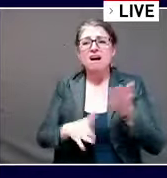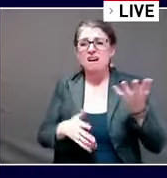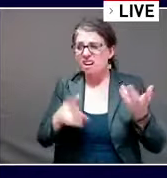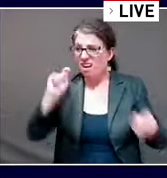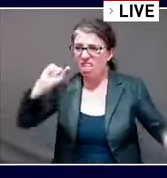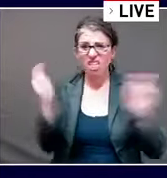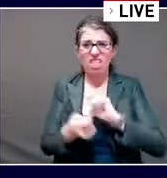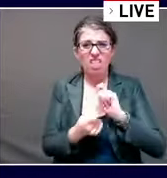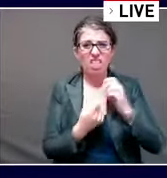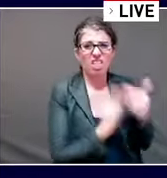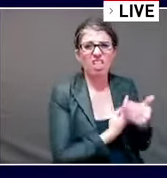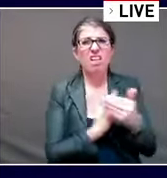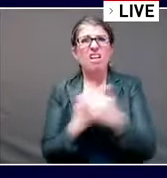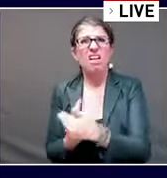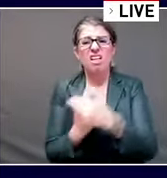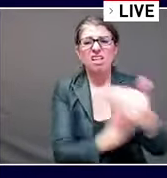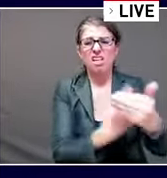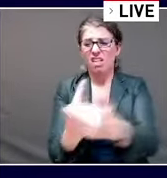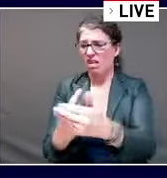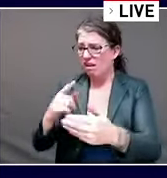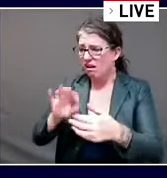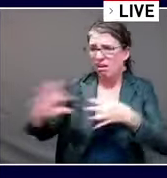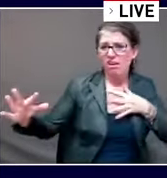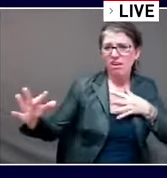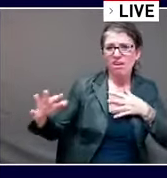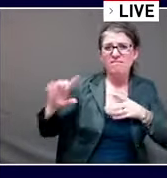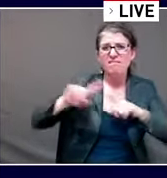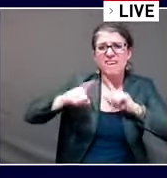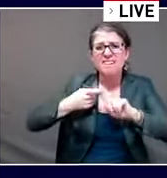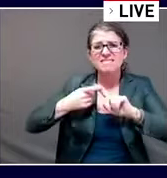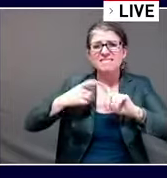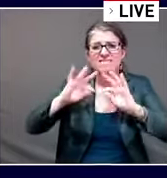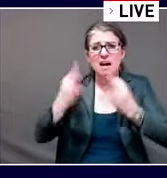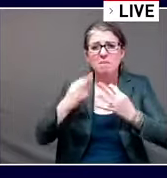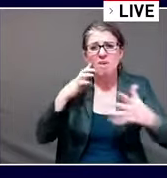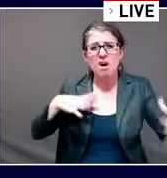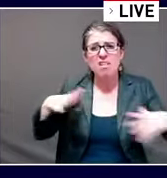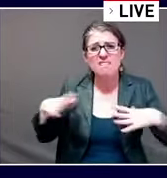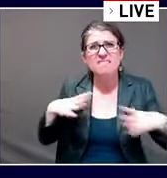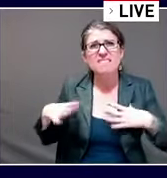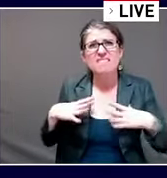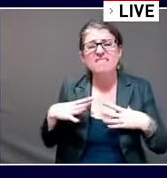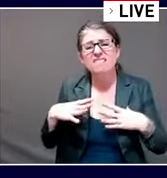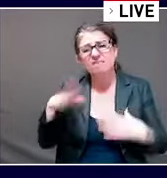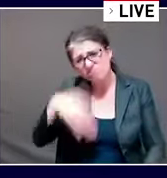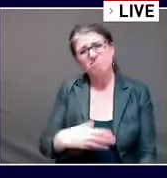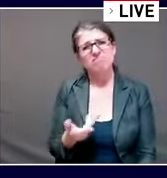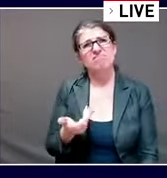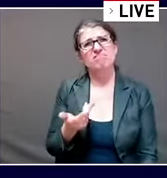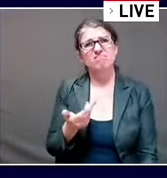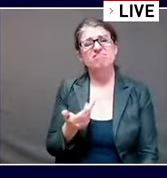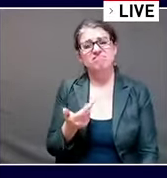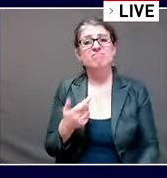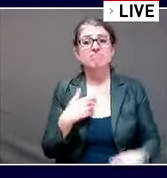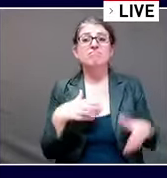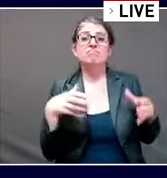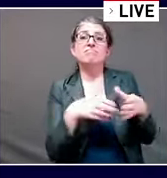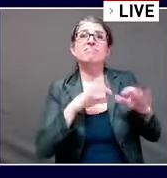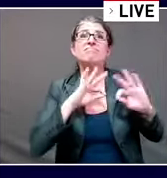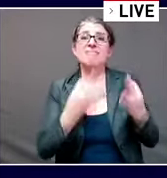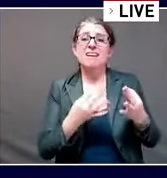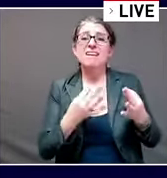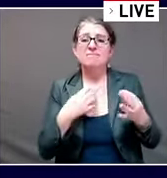course, you can still stay connected. But I've talked to my family about thinking about it a little bit differently, not talking about